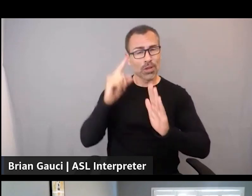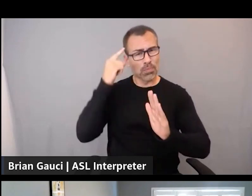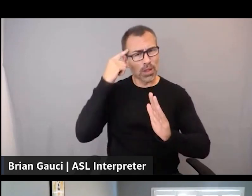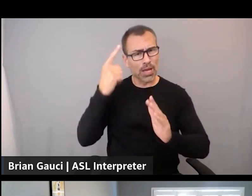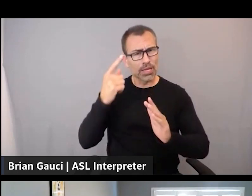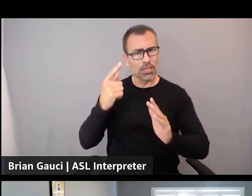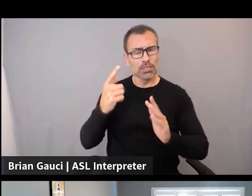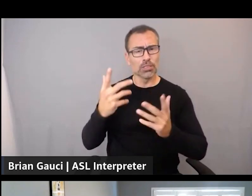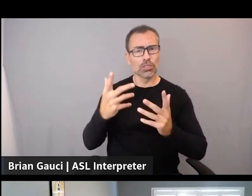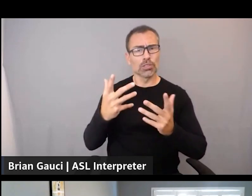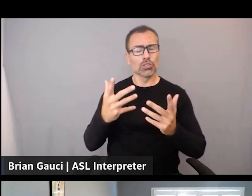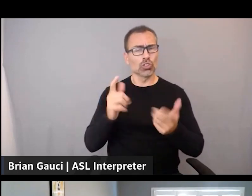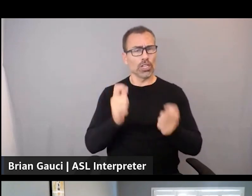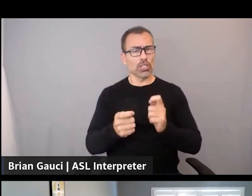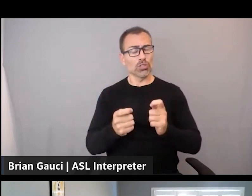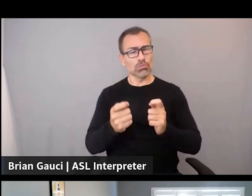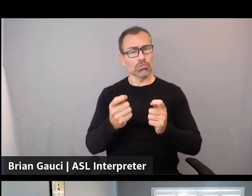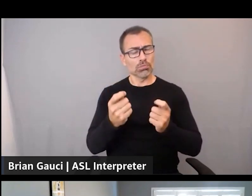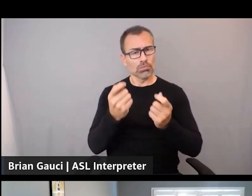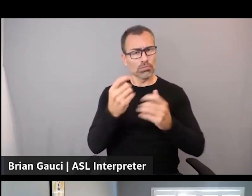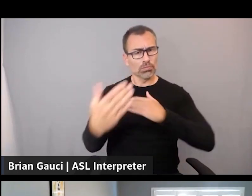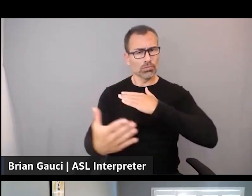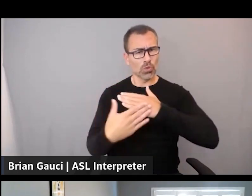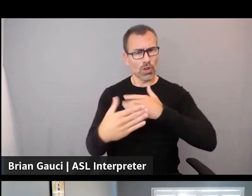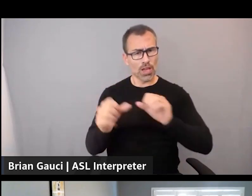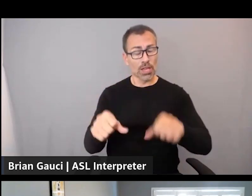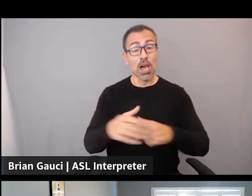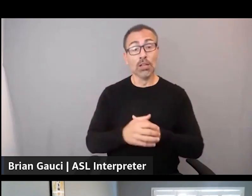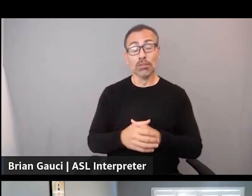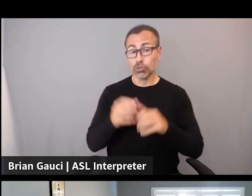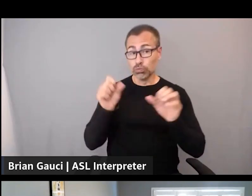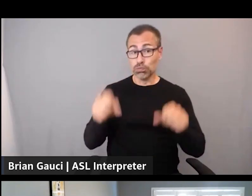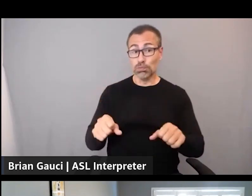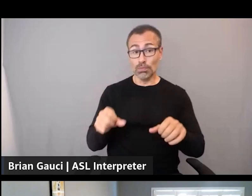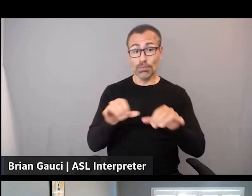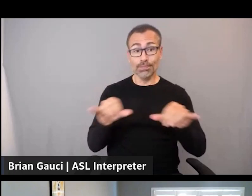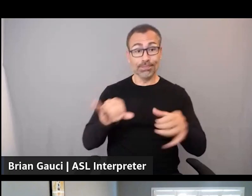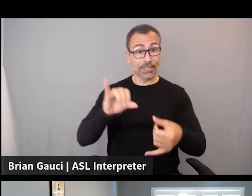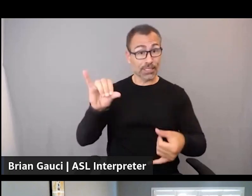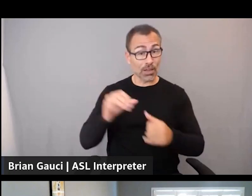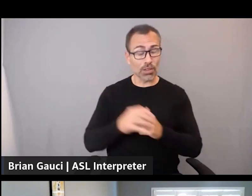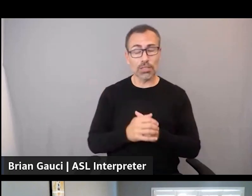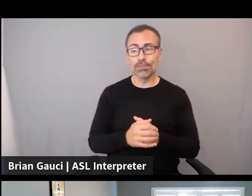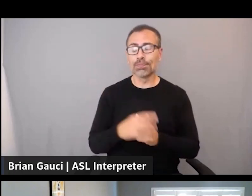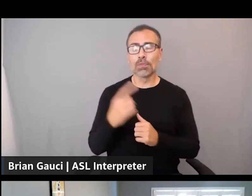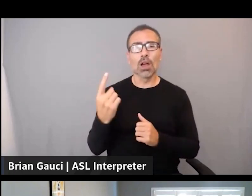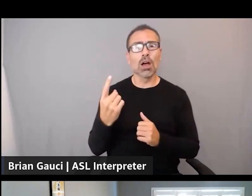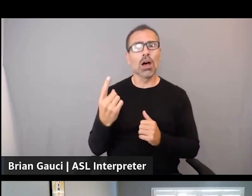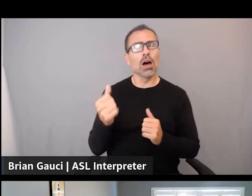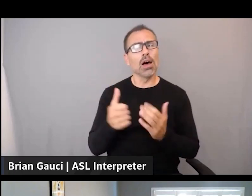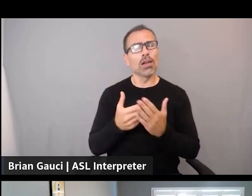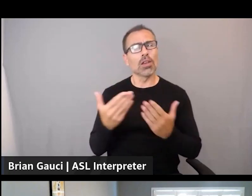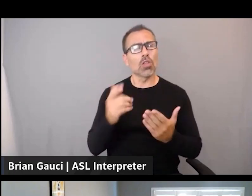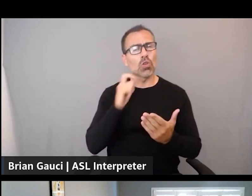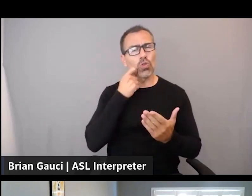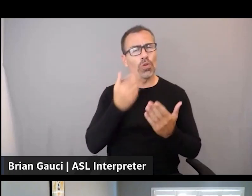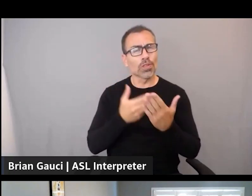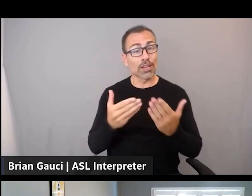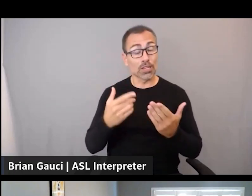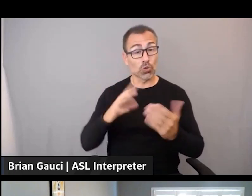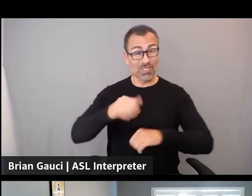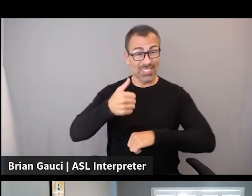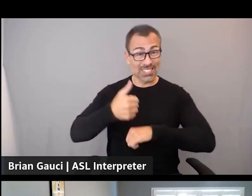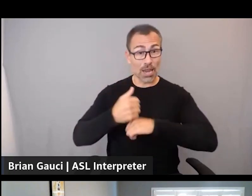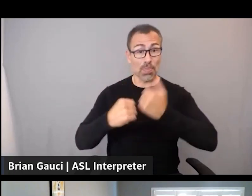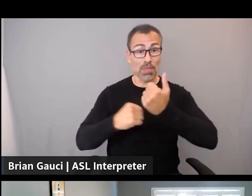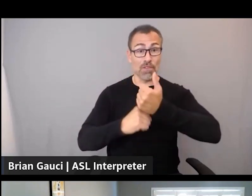this. And another cool thing about, so we have laid the foundation, we have built the building